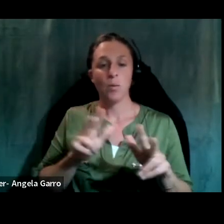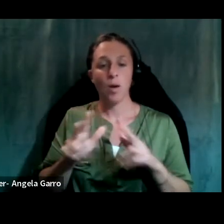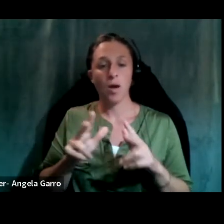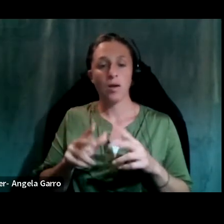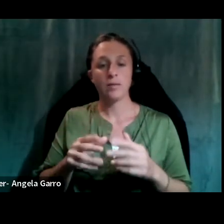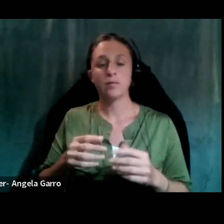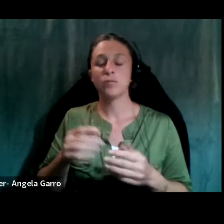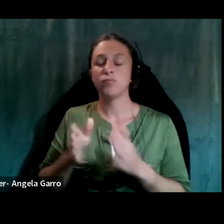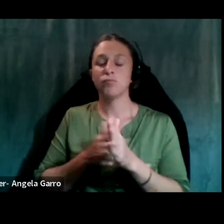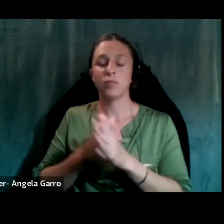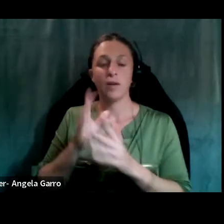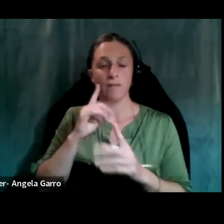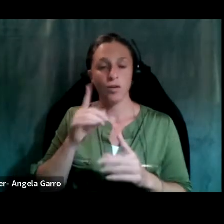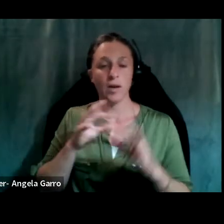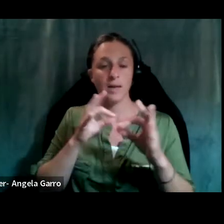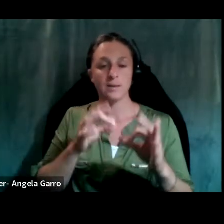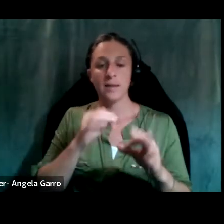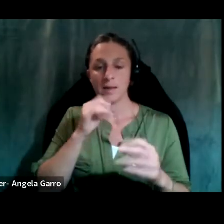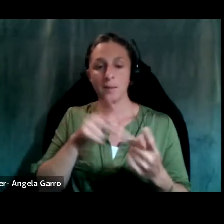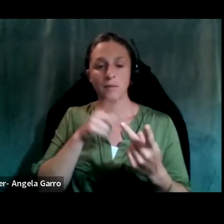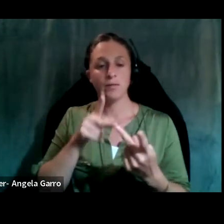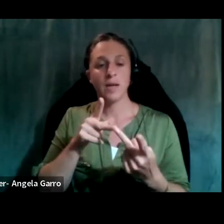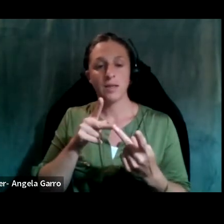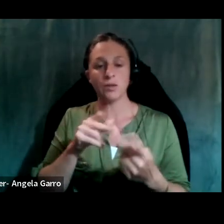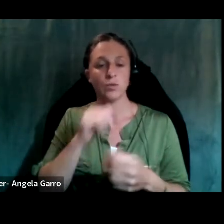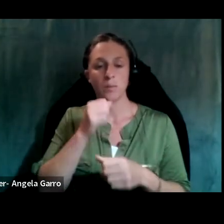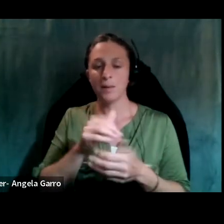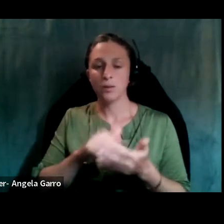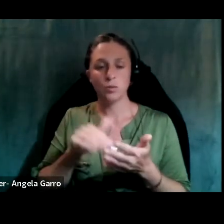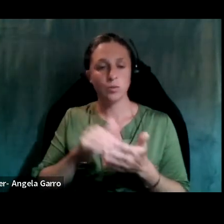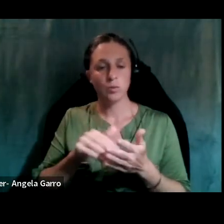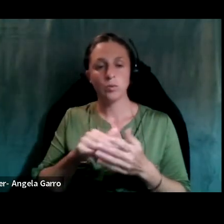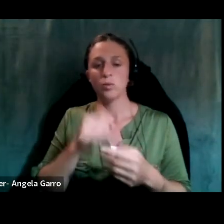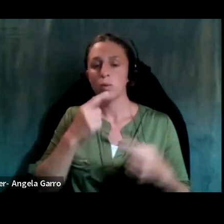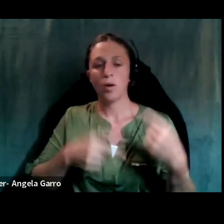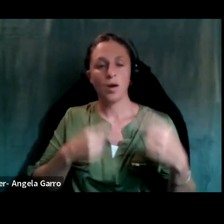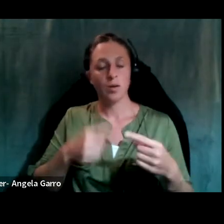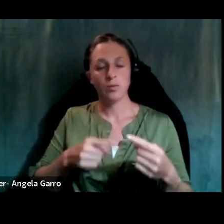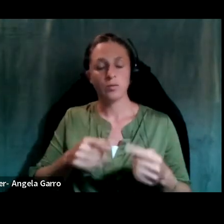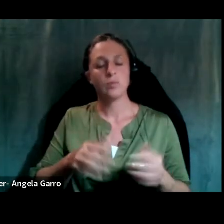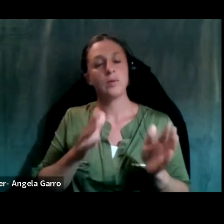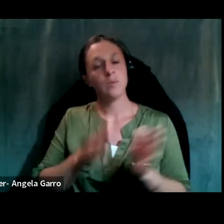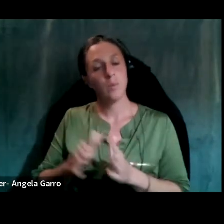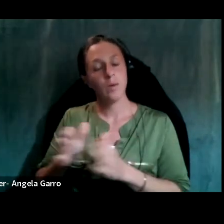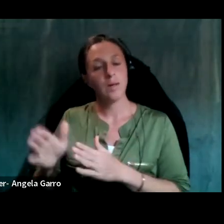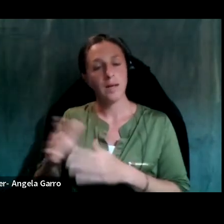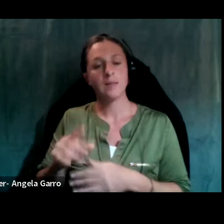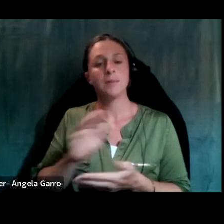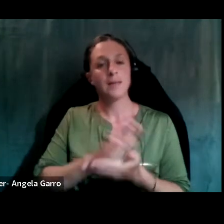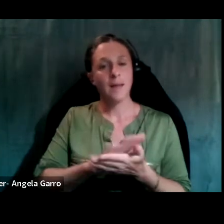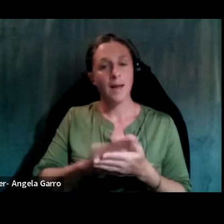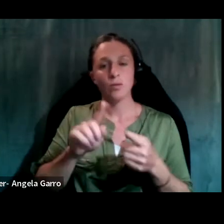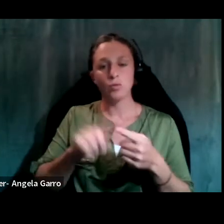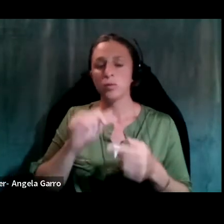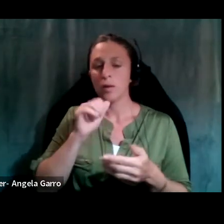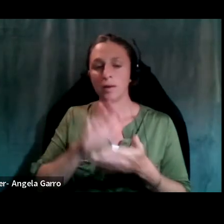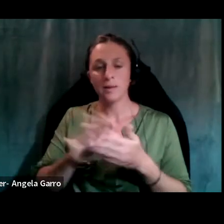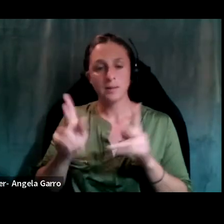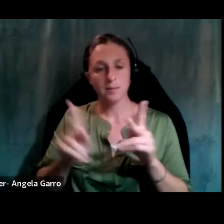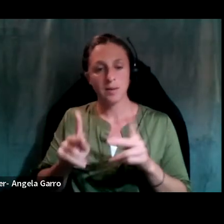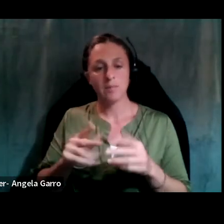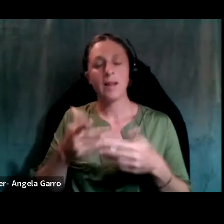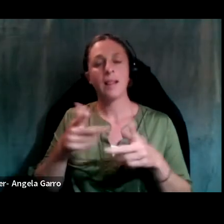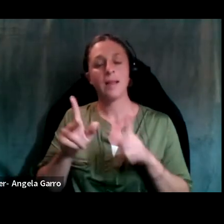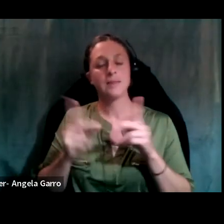Be on time. Don't make excuses. Don't argue. Get organized. Be kind to unkind people. Let someone cut ahead of you in